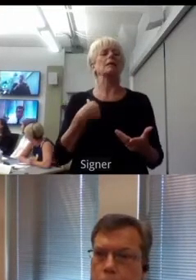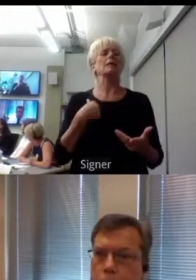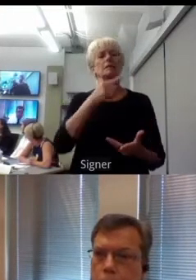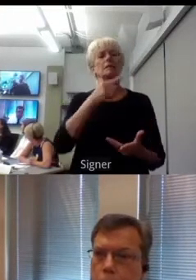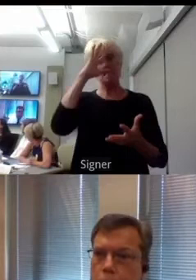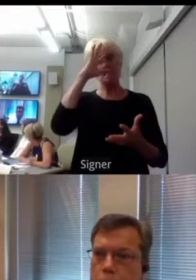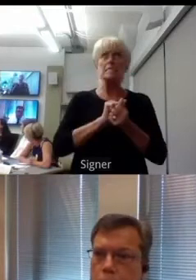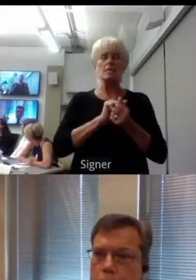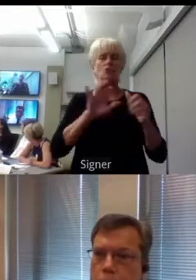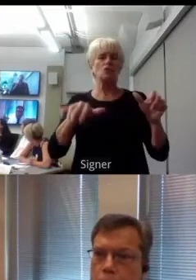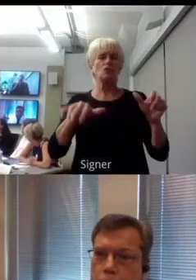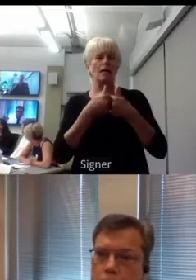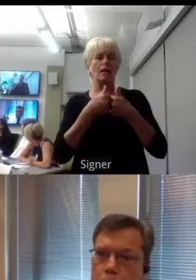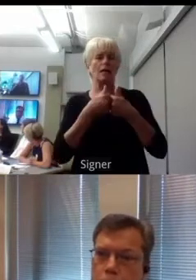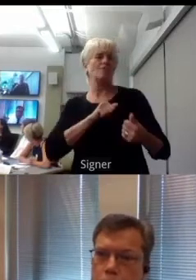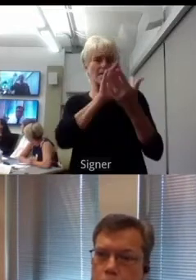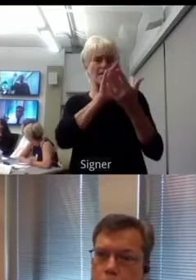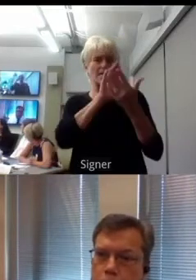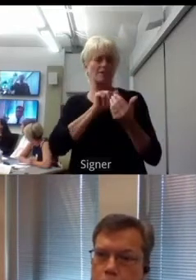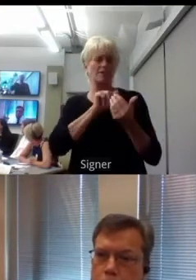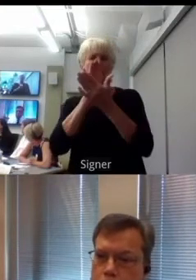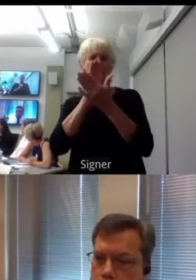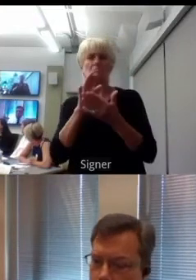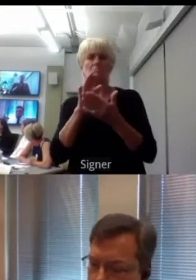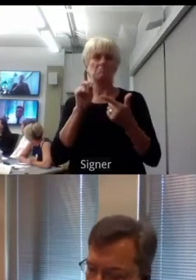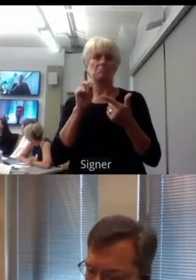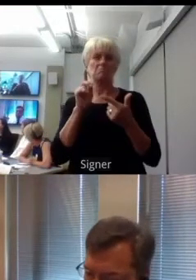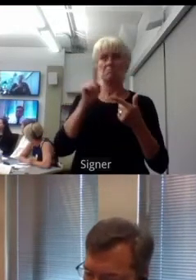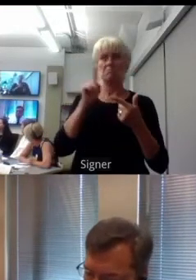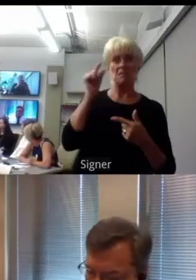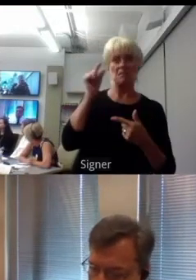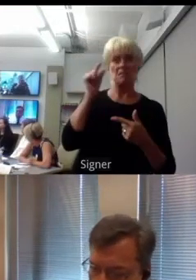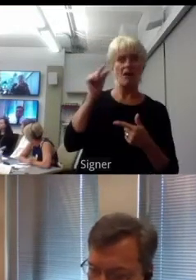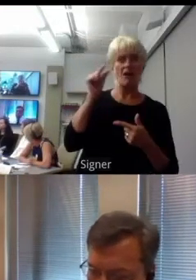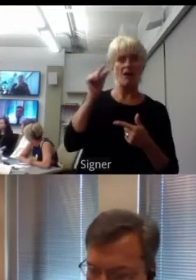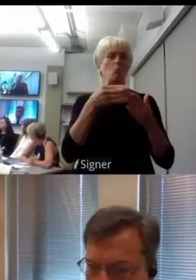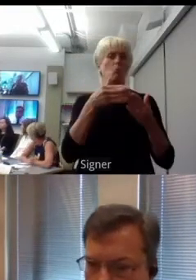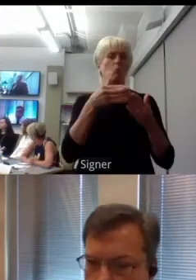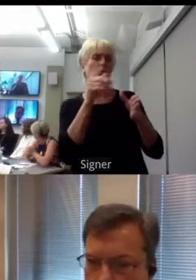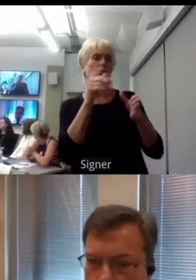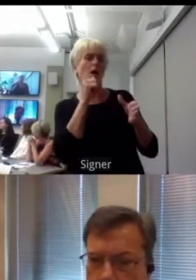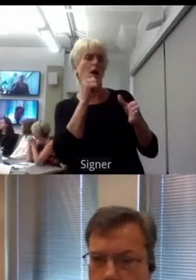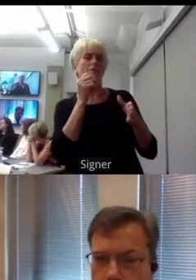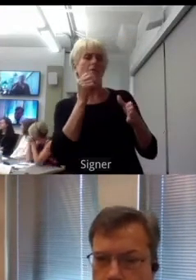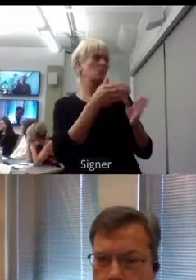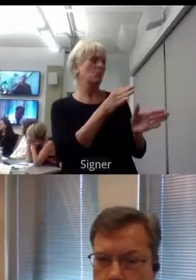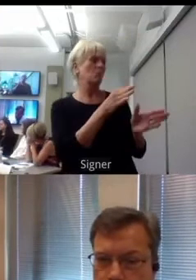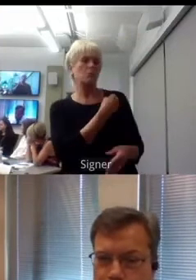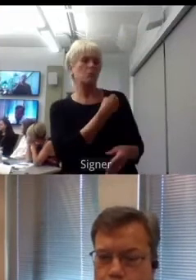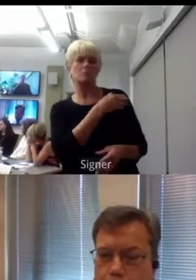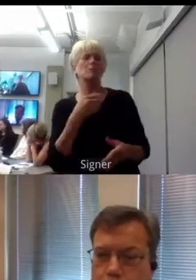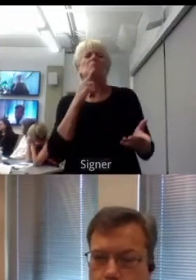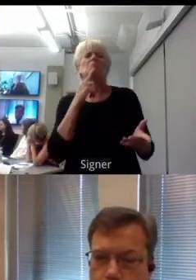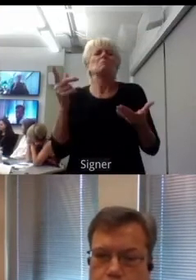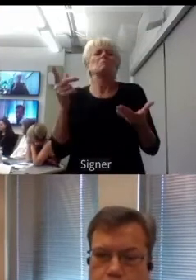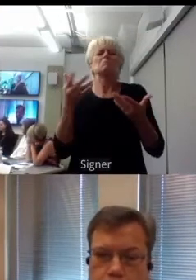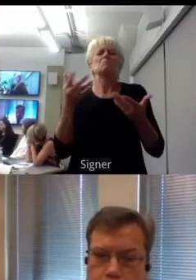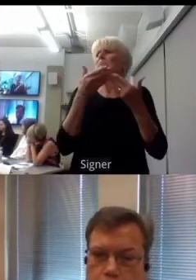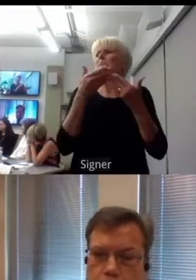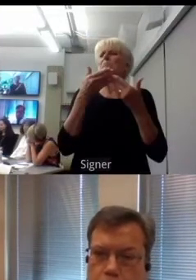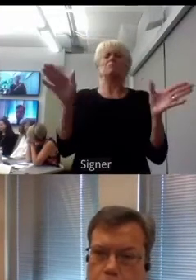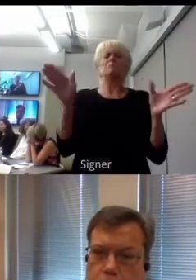or from the private sector or from the municipal sector or even from the center of the government, the